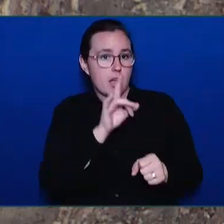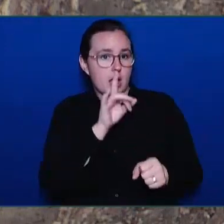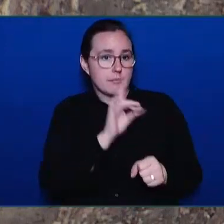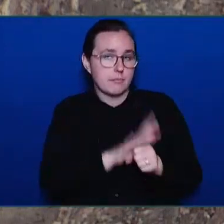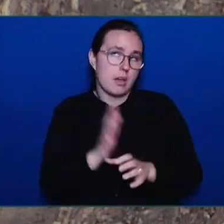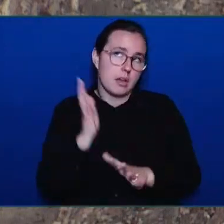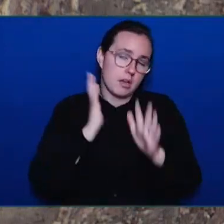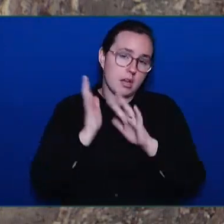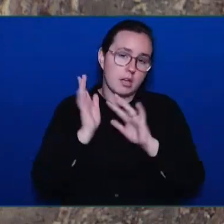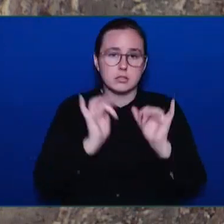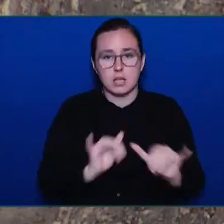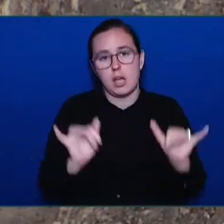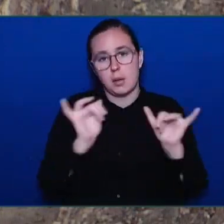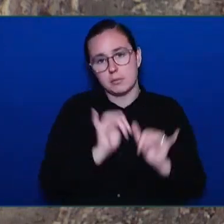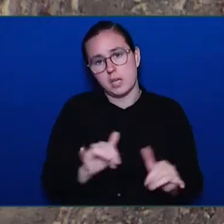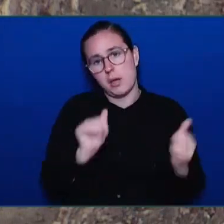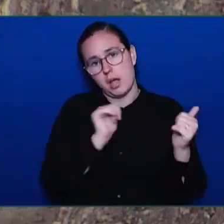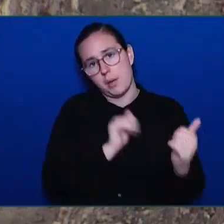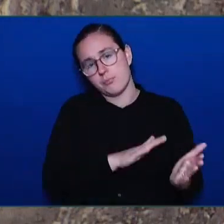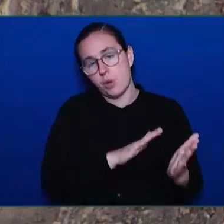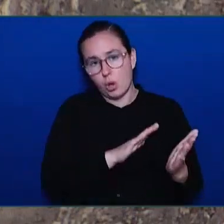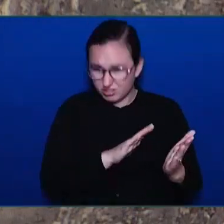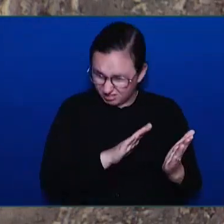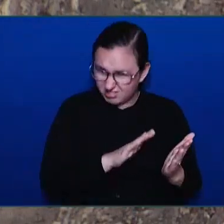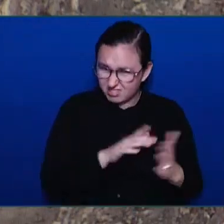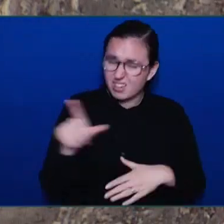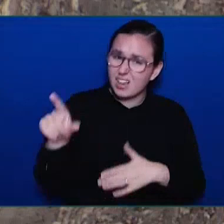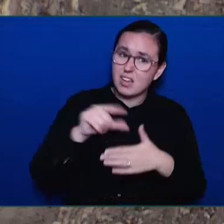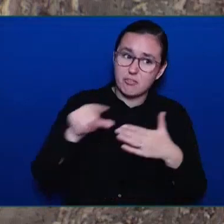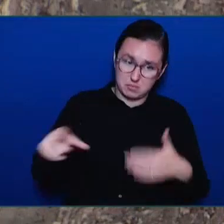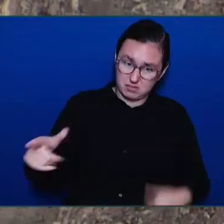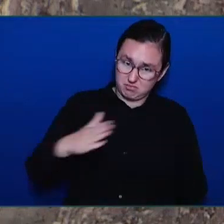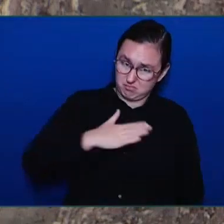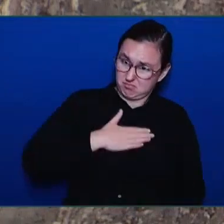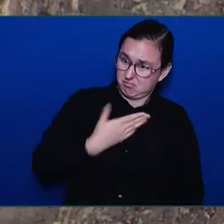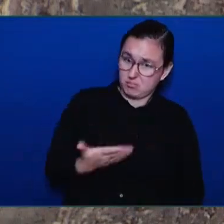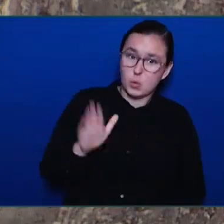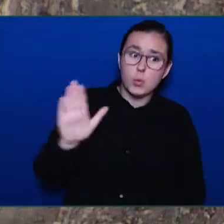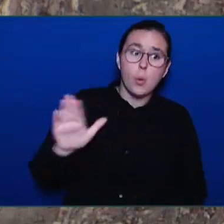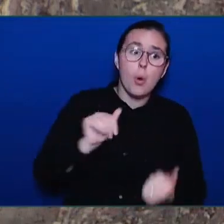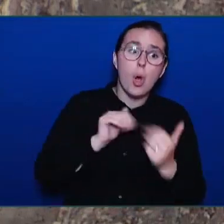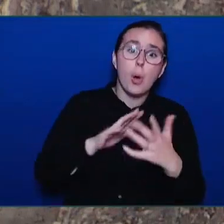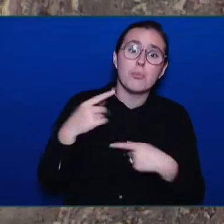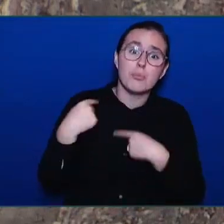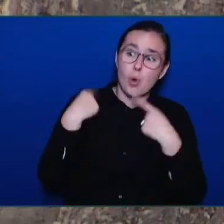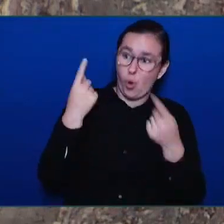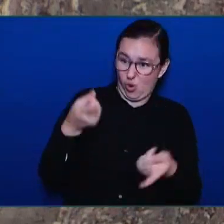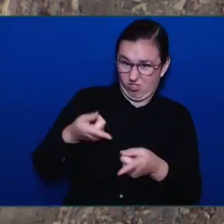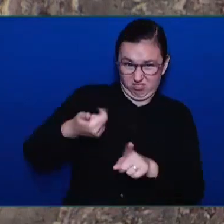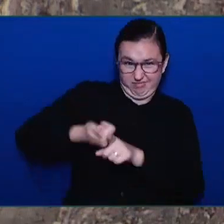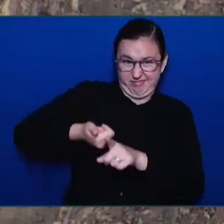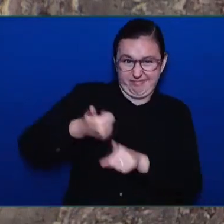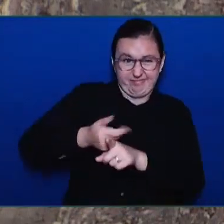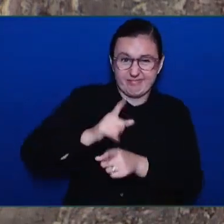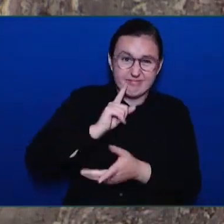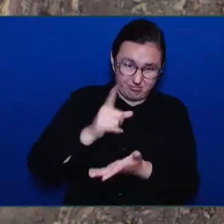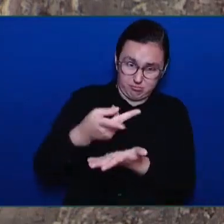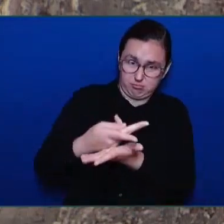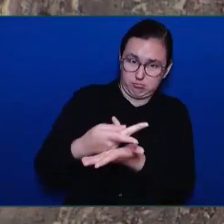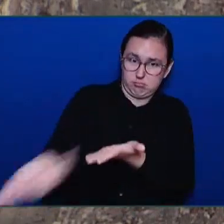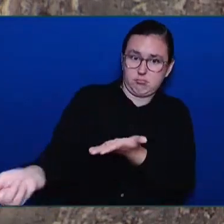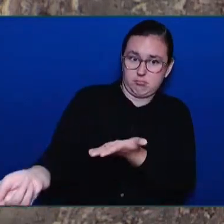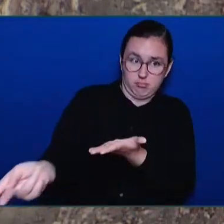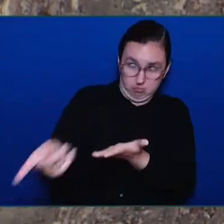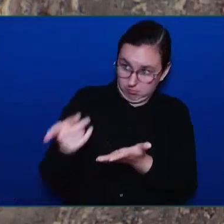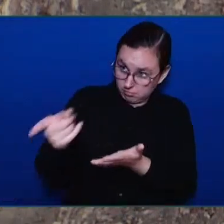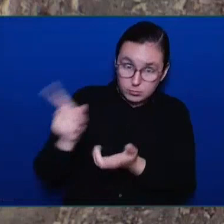utterly failed and make a dramatic shift to a system of care that actually focuses on helping people get better?